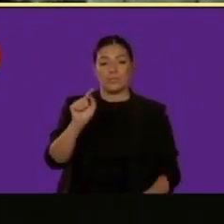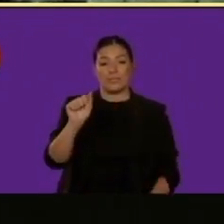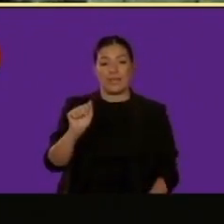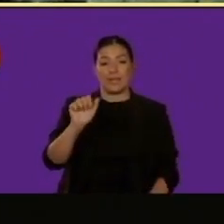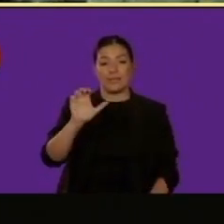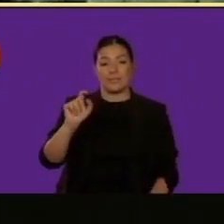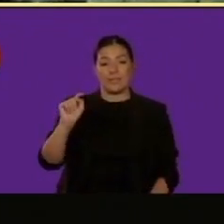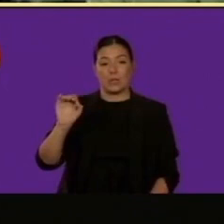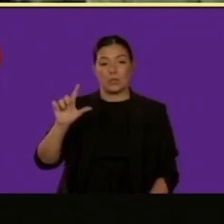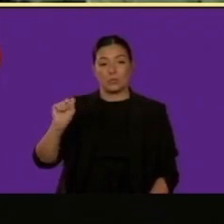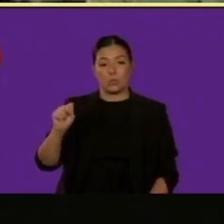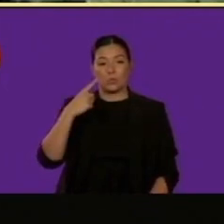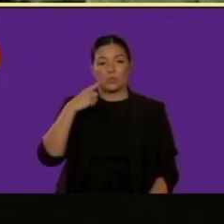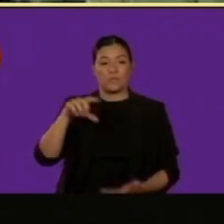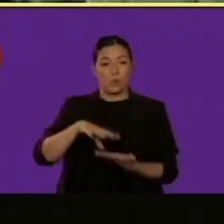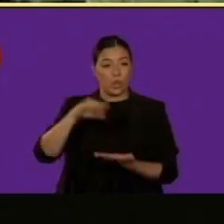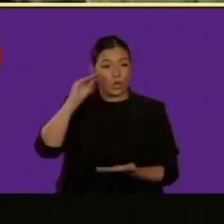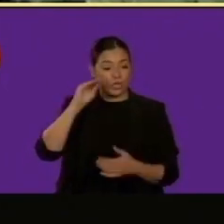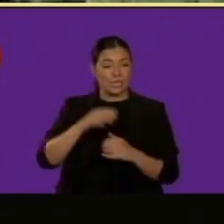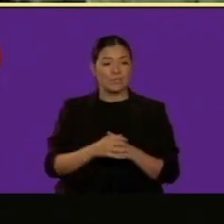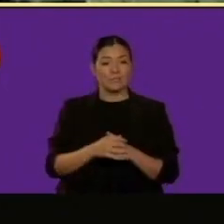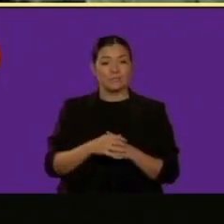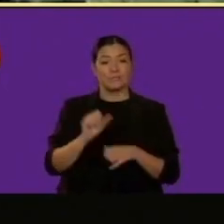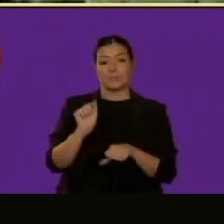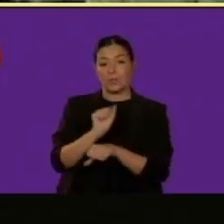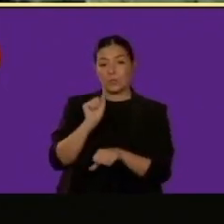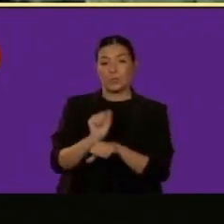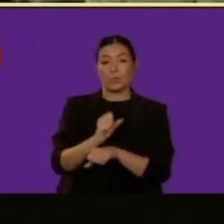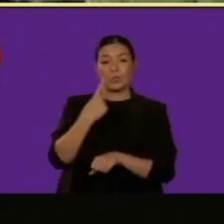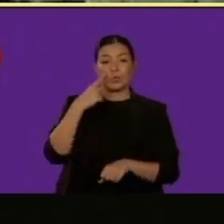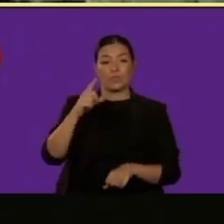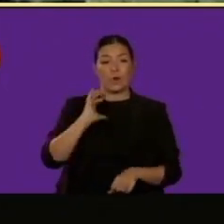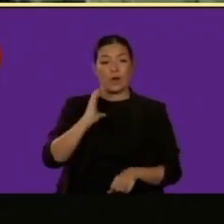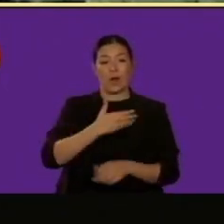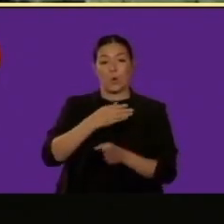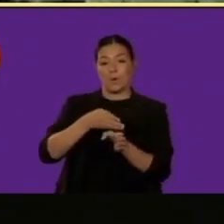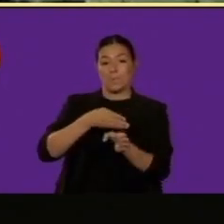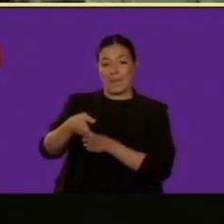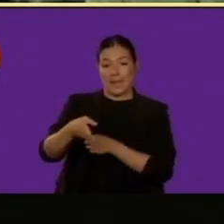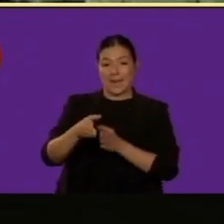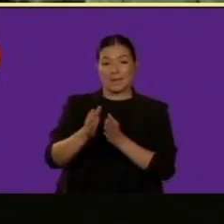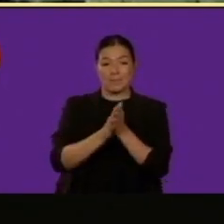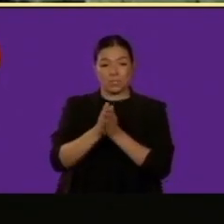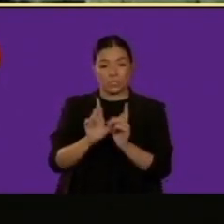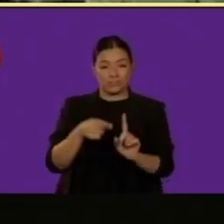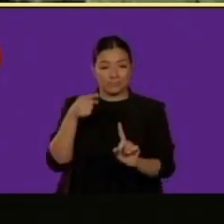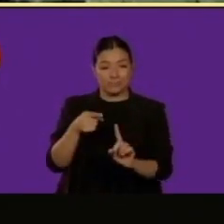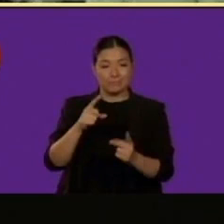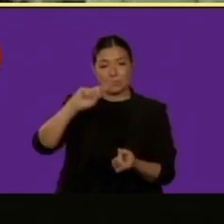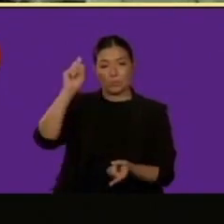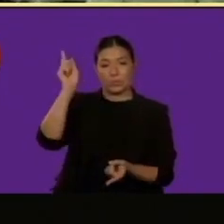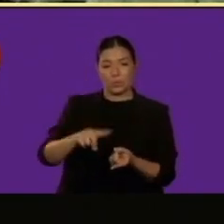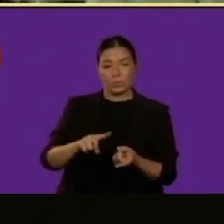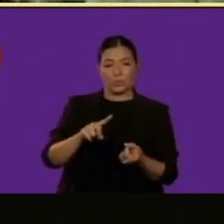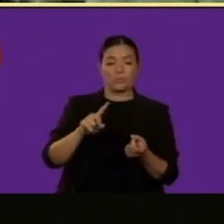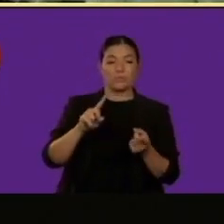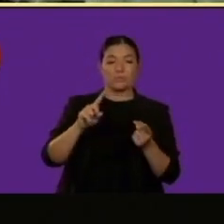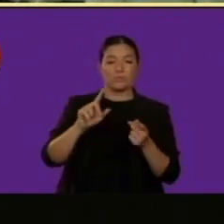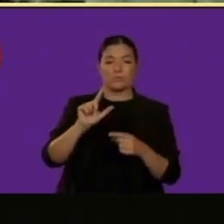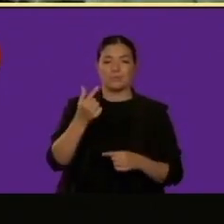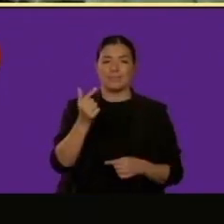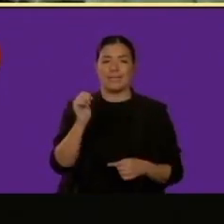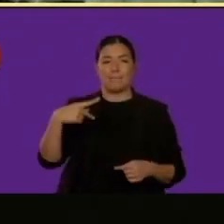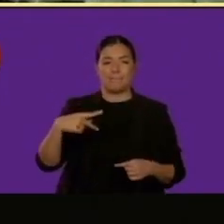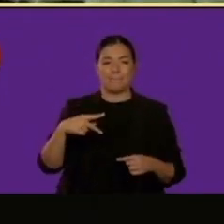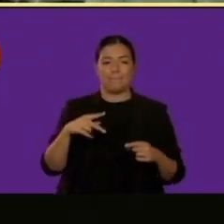and we will Scratch let you know about it. This is Tactile, Scratch que es Junior Tactile y from es un Barcelona, recurso and que permite poder it's